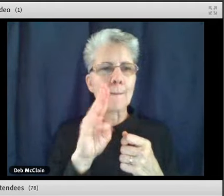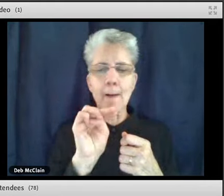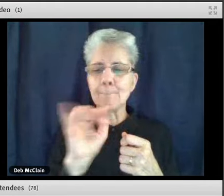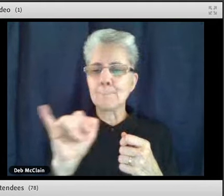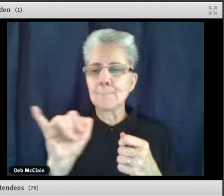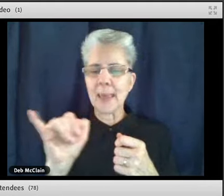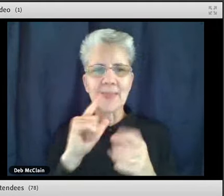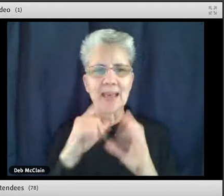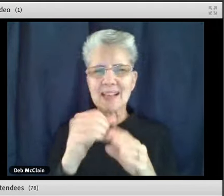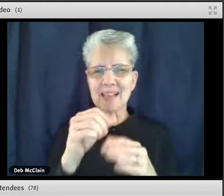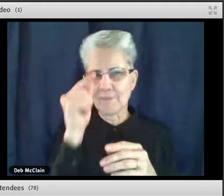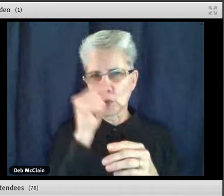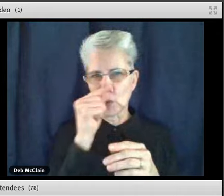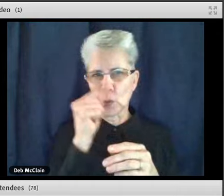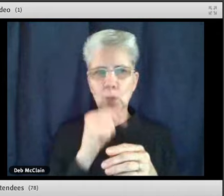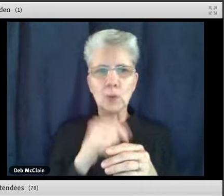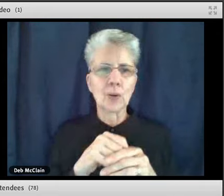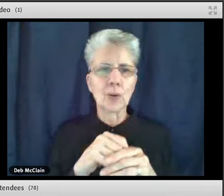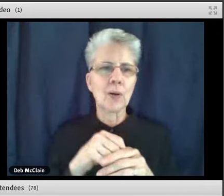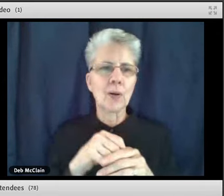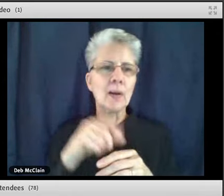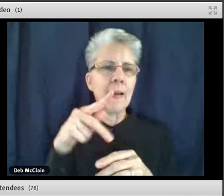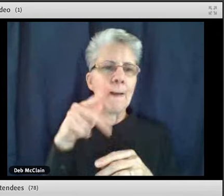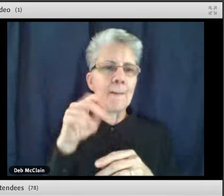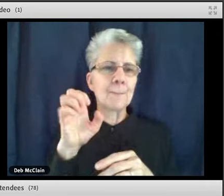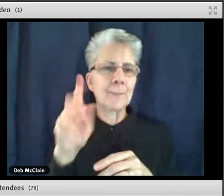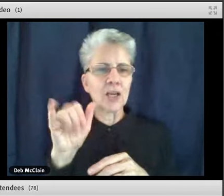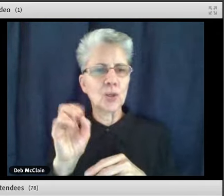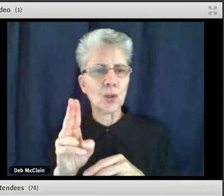just by using fake pictures. And so